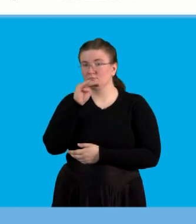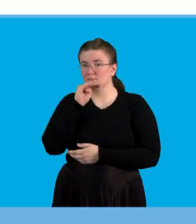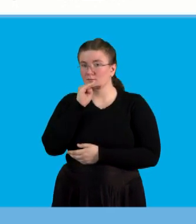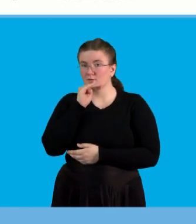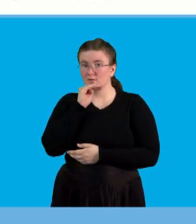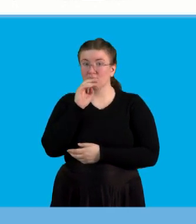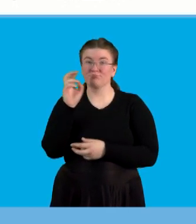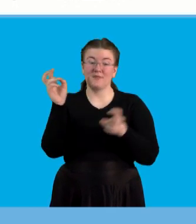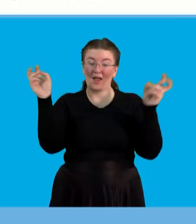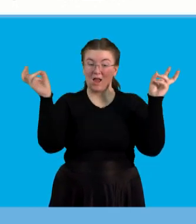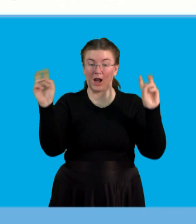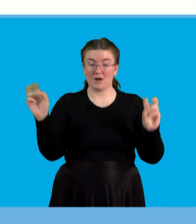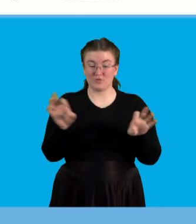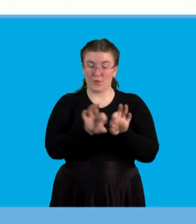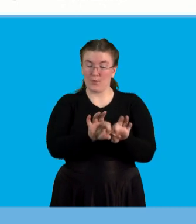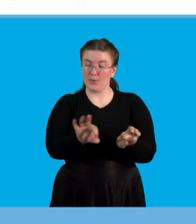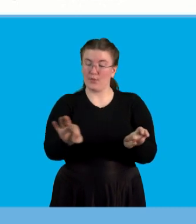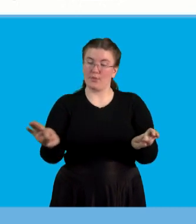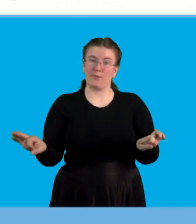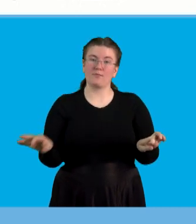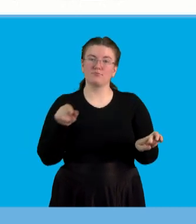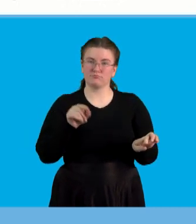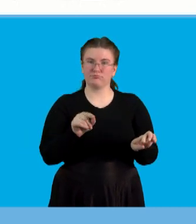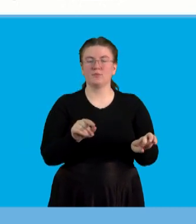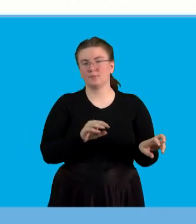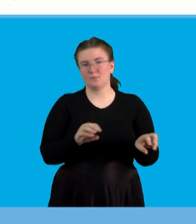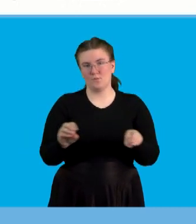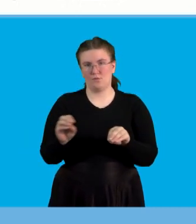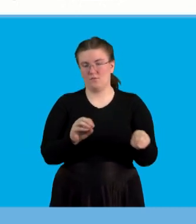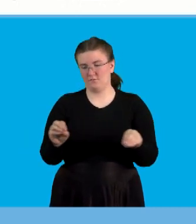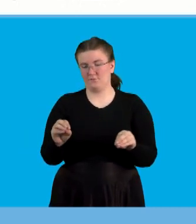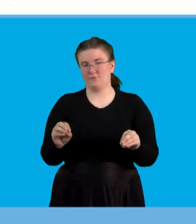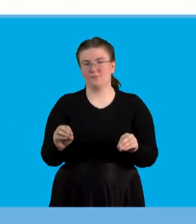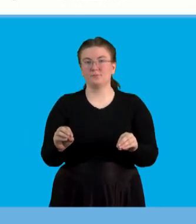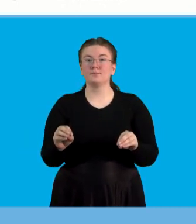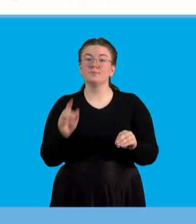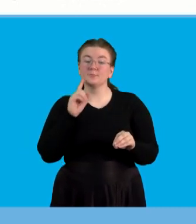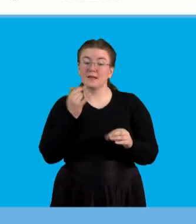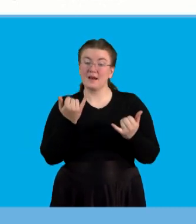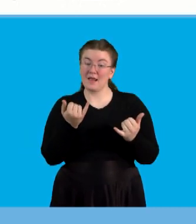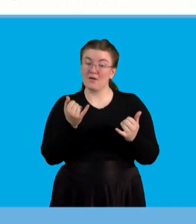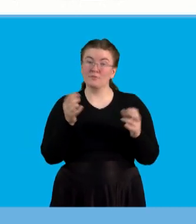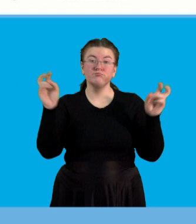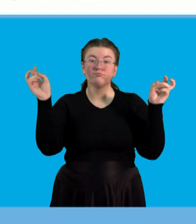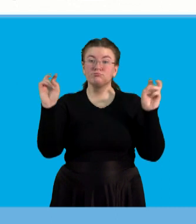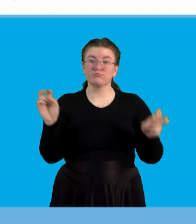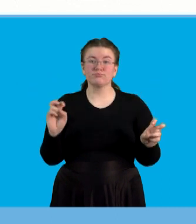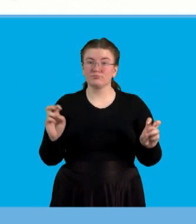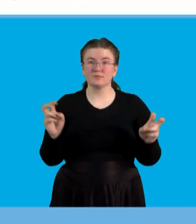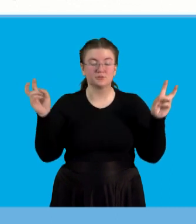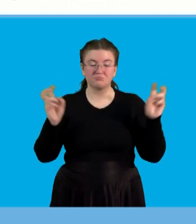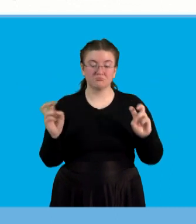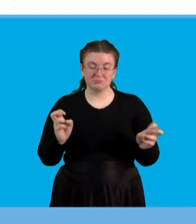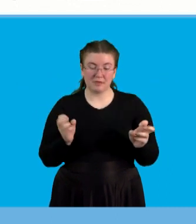in an electric wire or in a conducting wire. So without any charge or without any